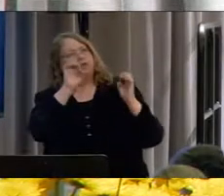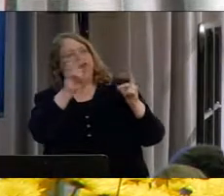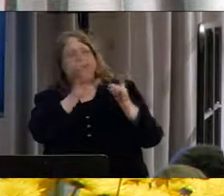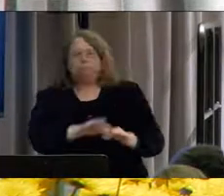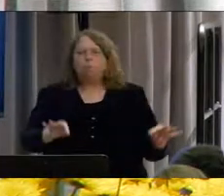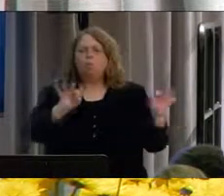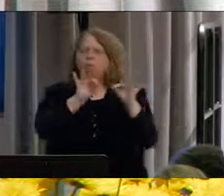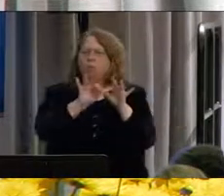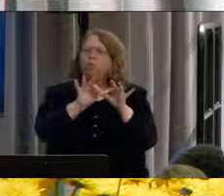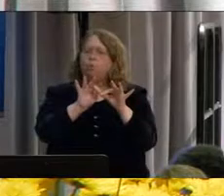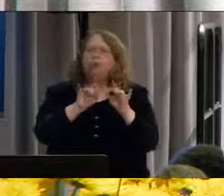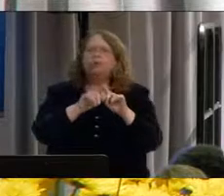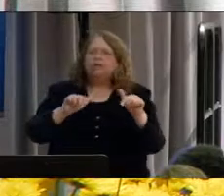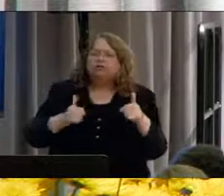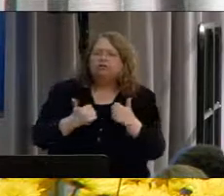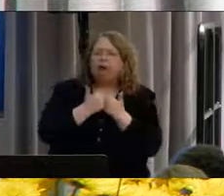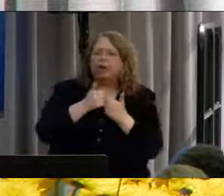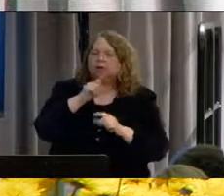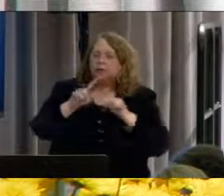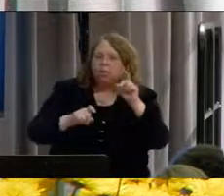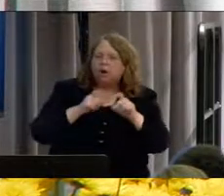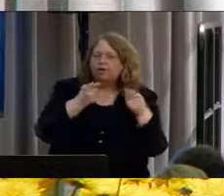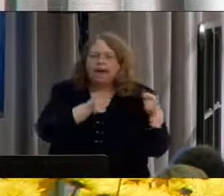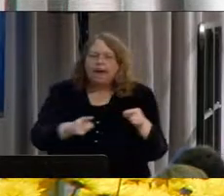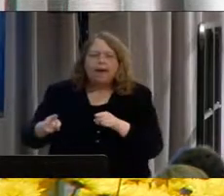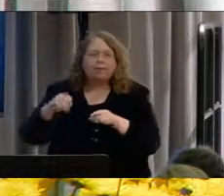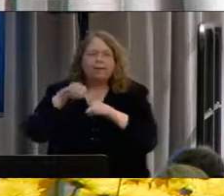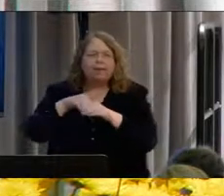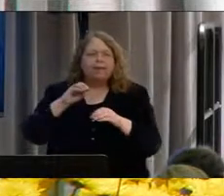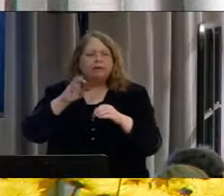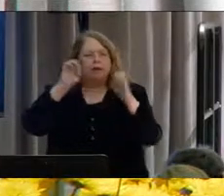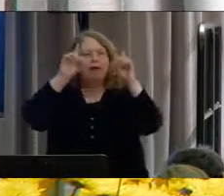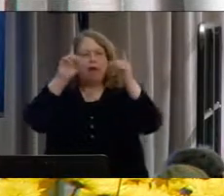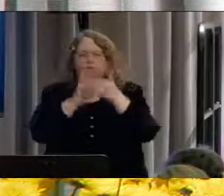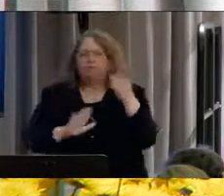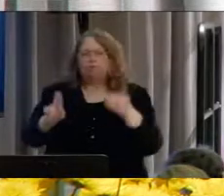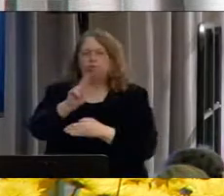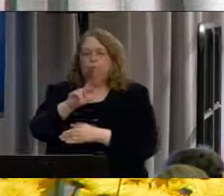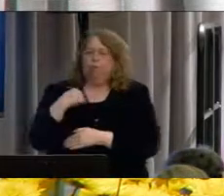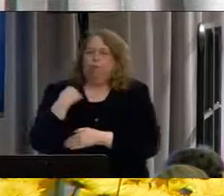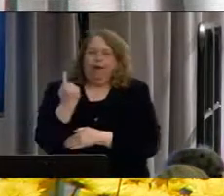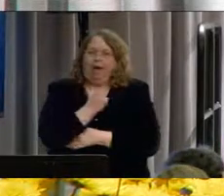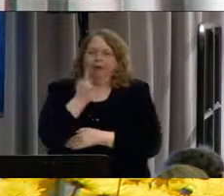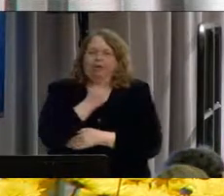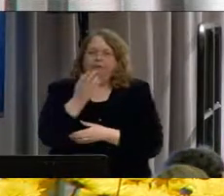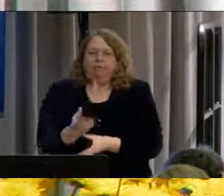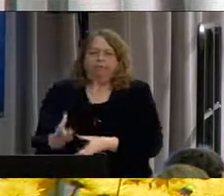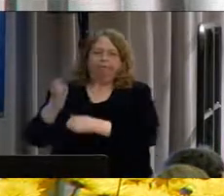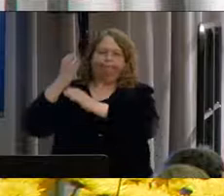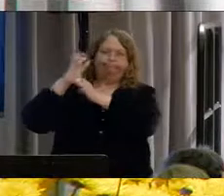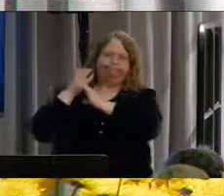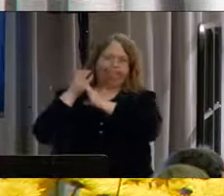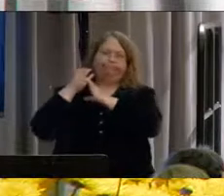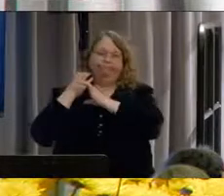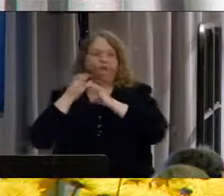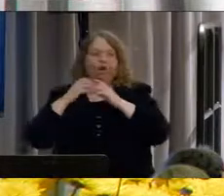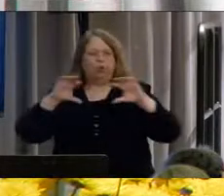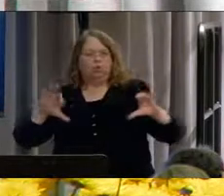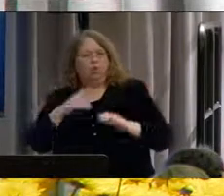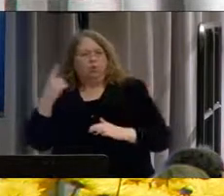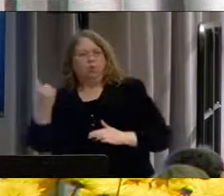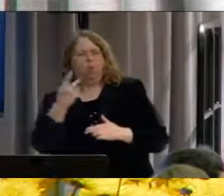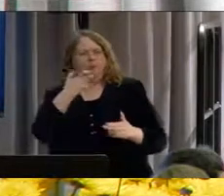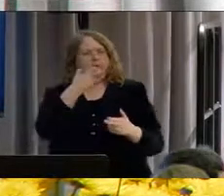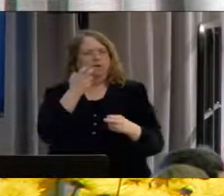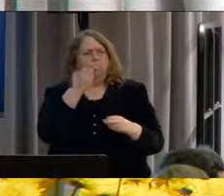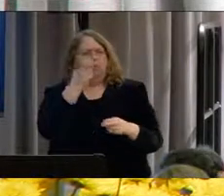and conversations occur in our places. We've always been tasked with doing what's difficult and leading the way for the